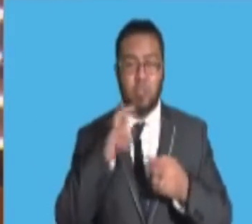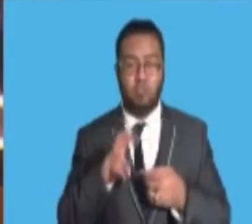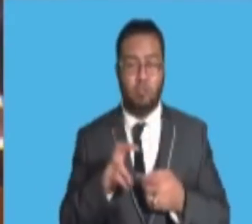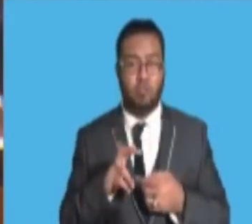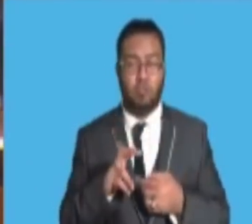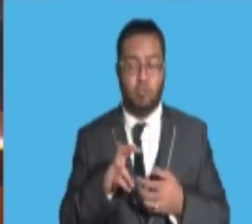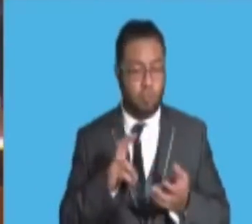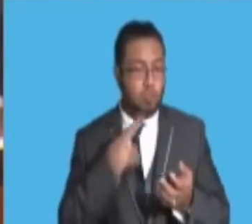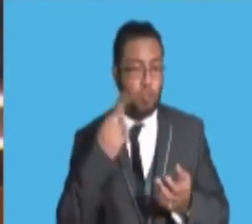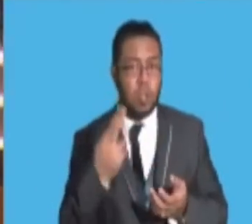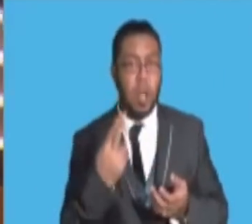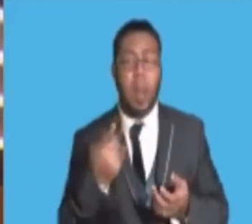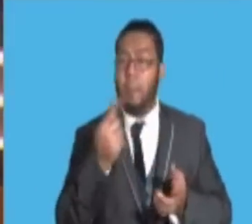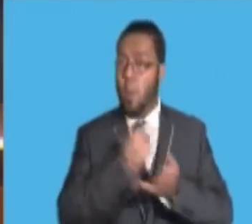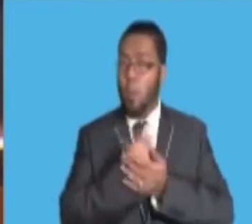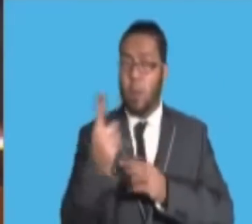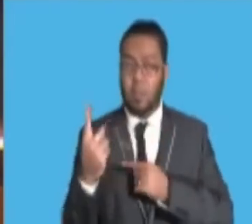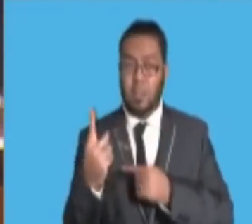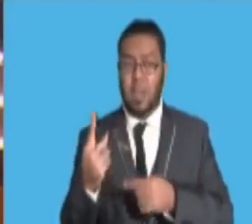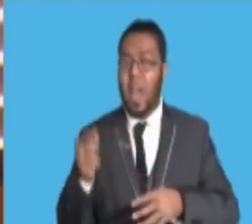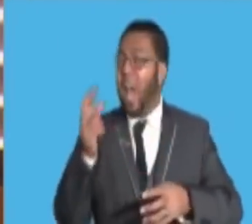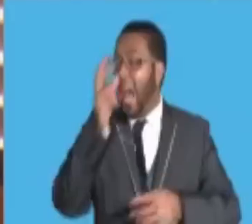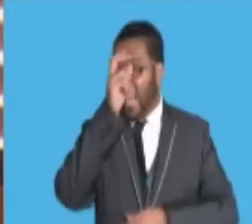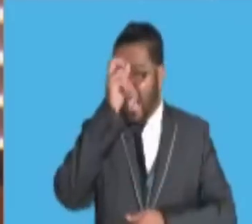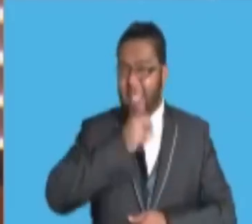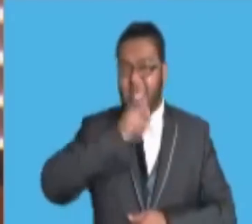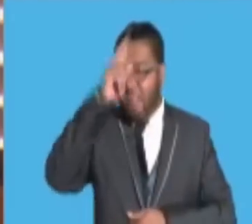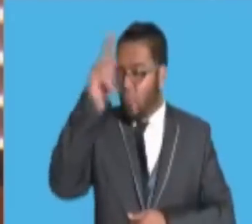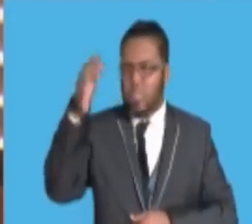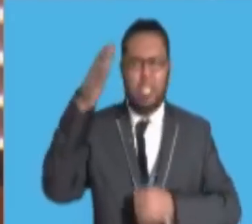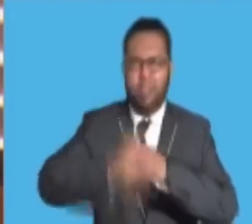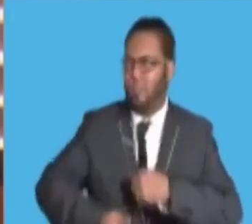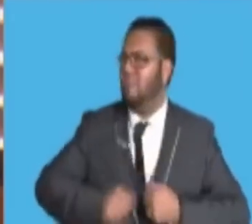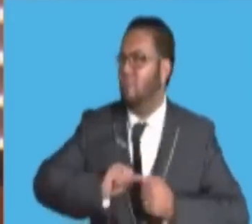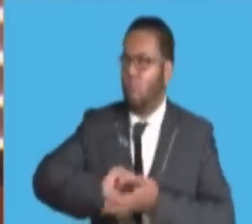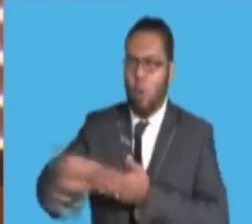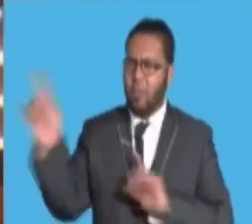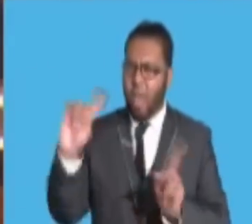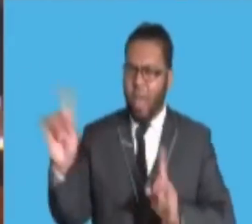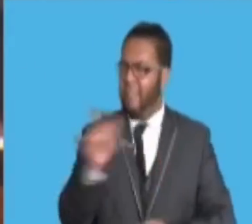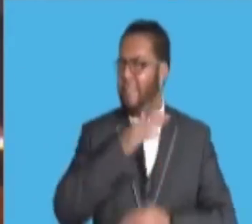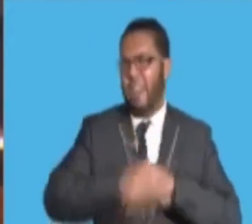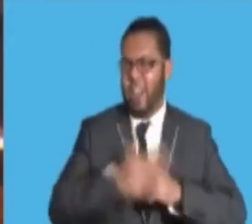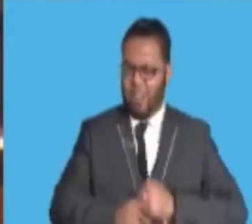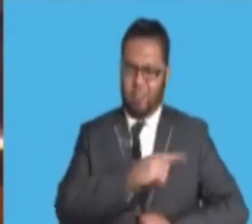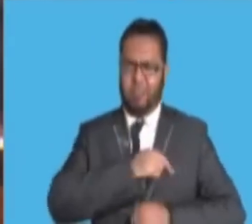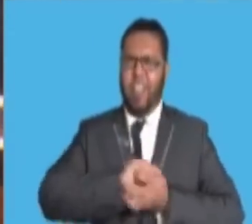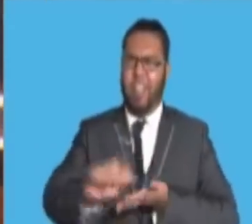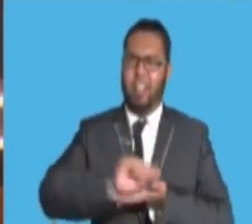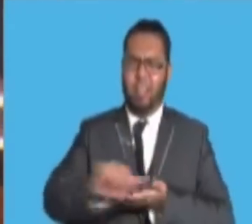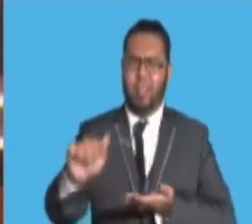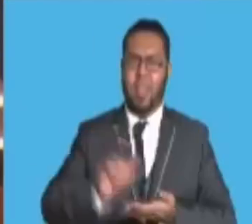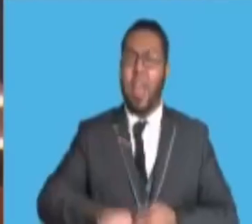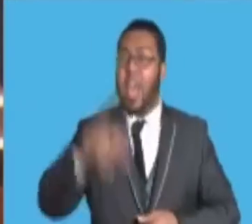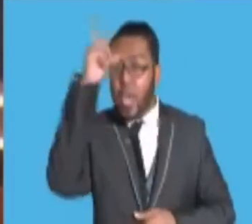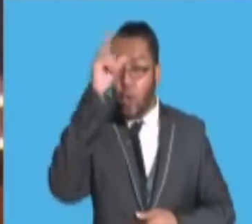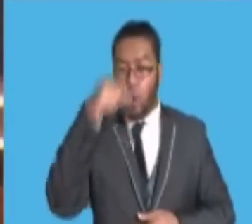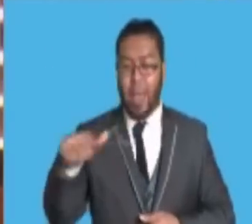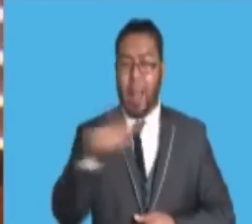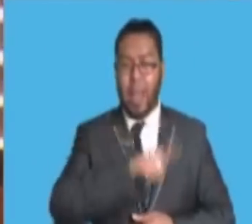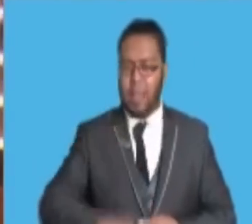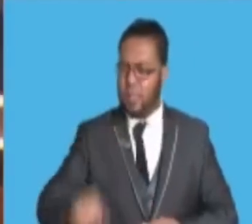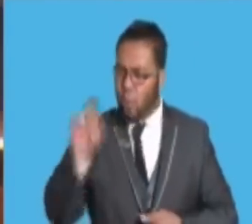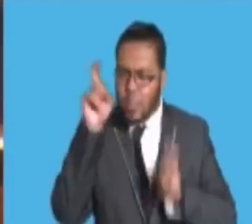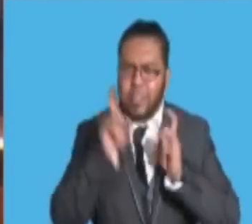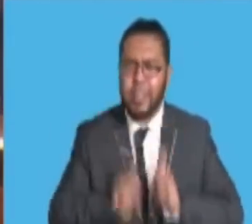set it straight. Number one, Kanawu is not sold and never will be sold. Number two, Itoke land remains